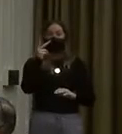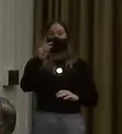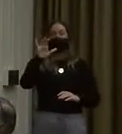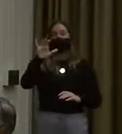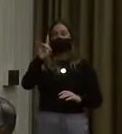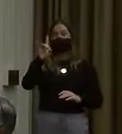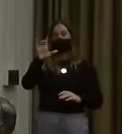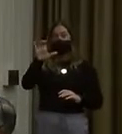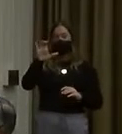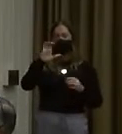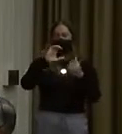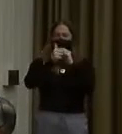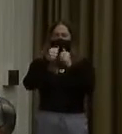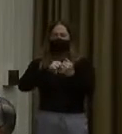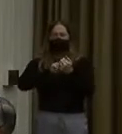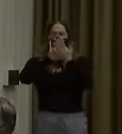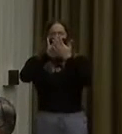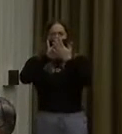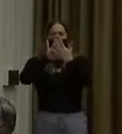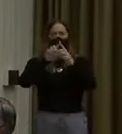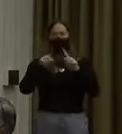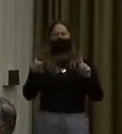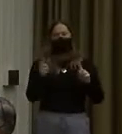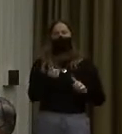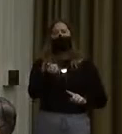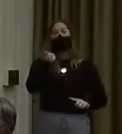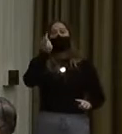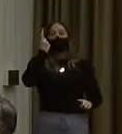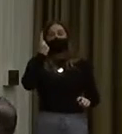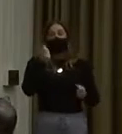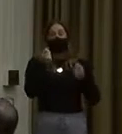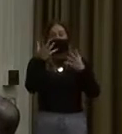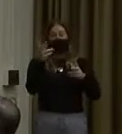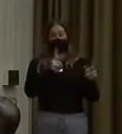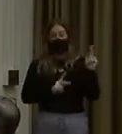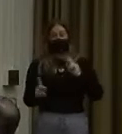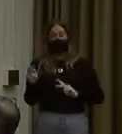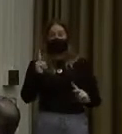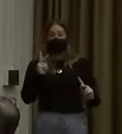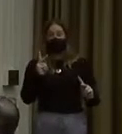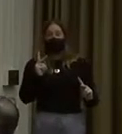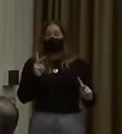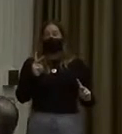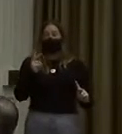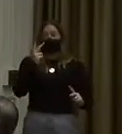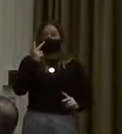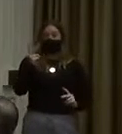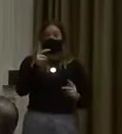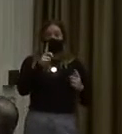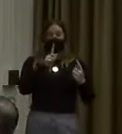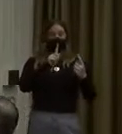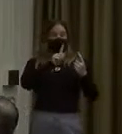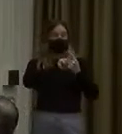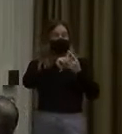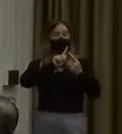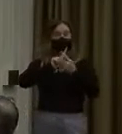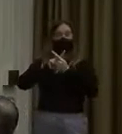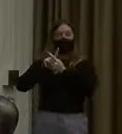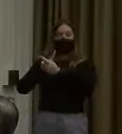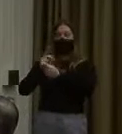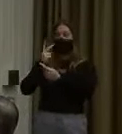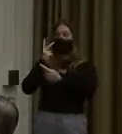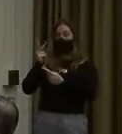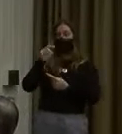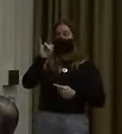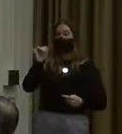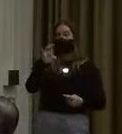address this, but understanding that many of the folks that we come in contact with and really looking at that case